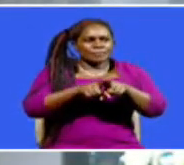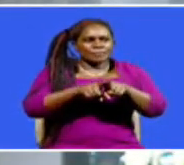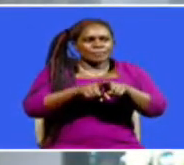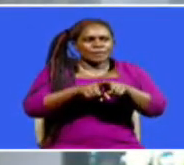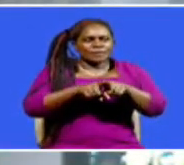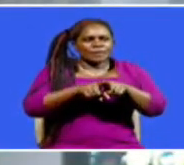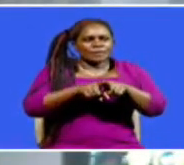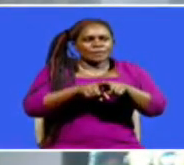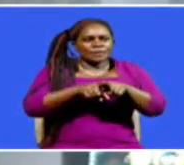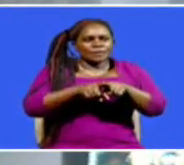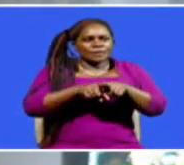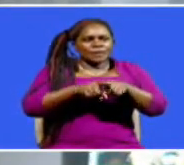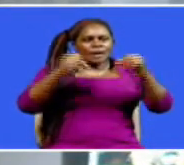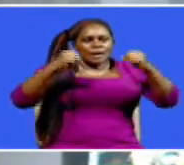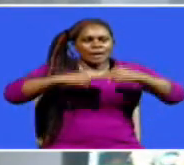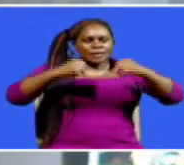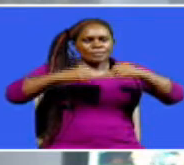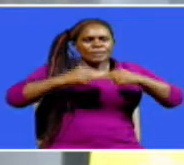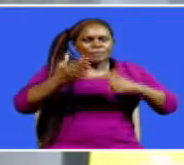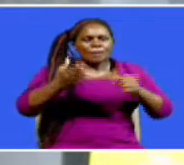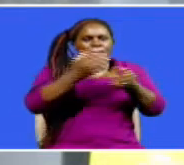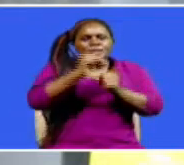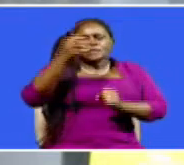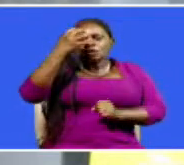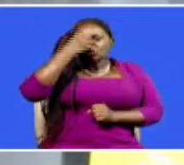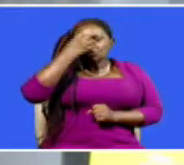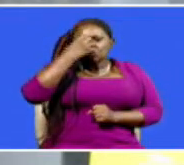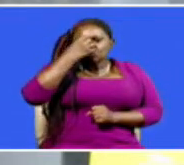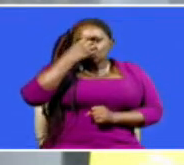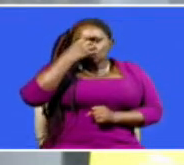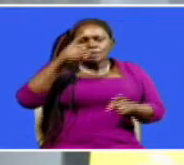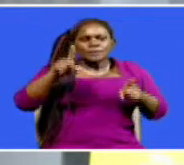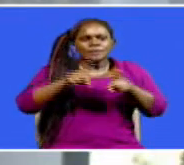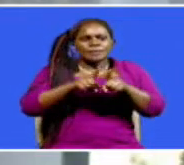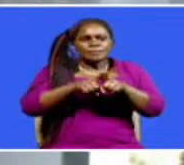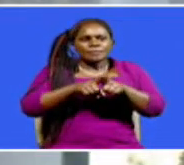Nairobi. Among the deals inked by President William Ruto and his Romanian counterpart, President